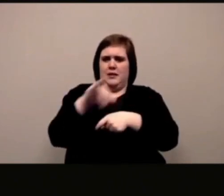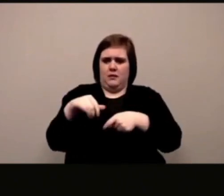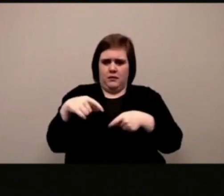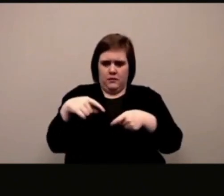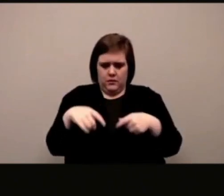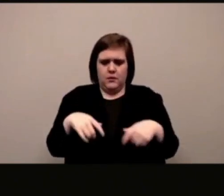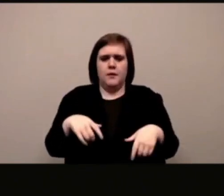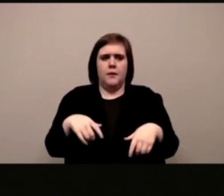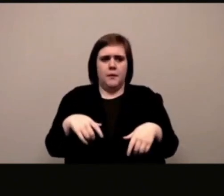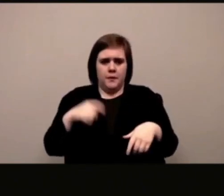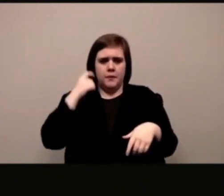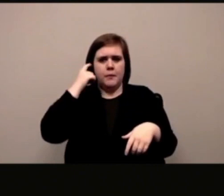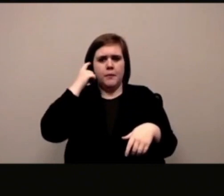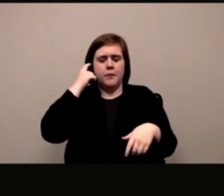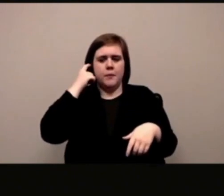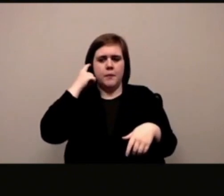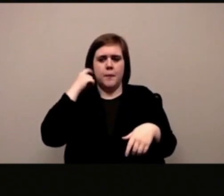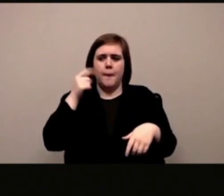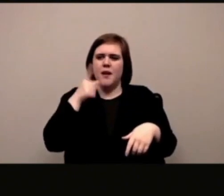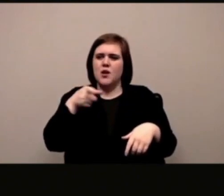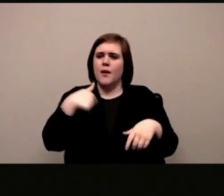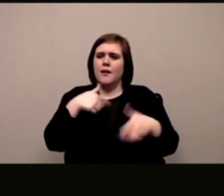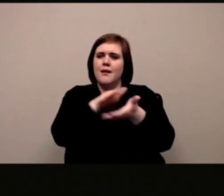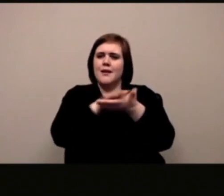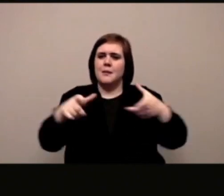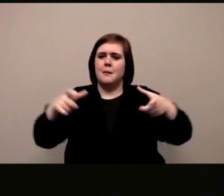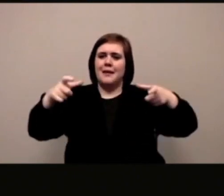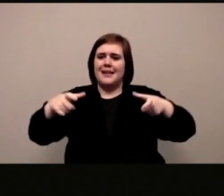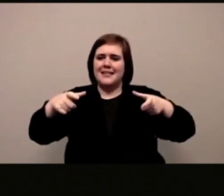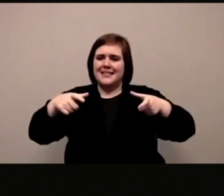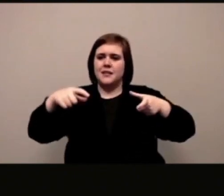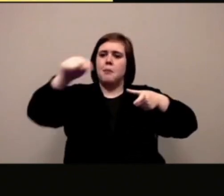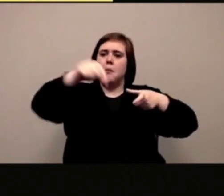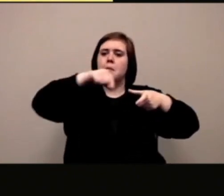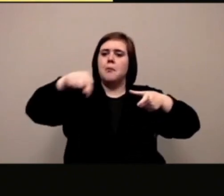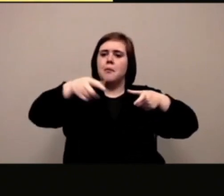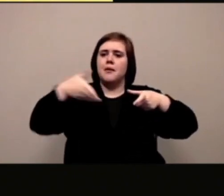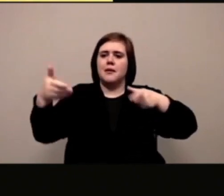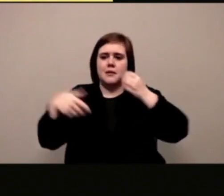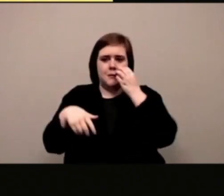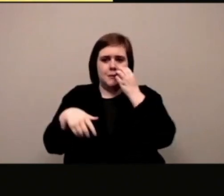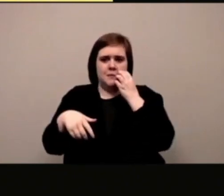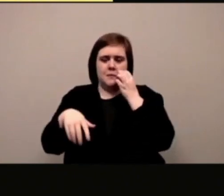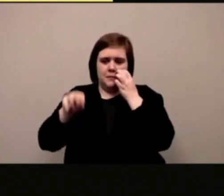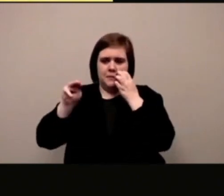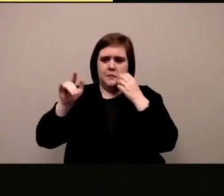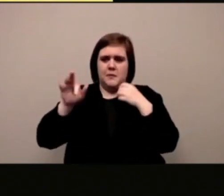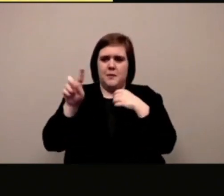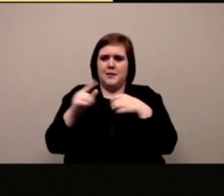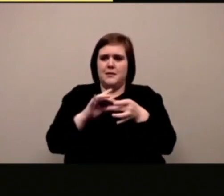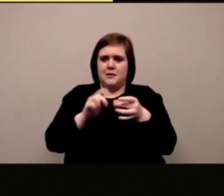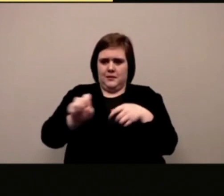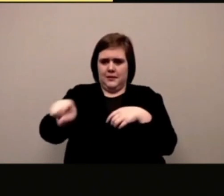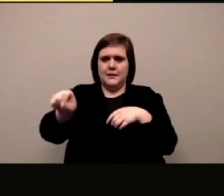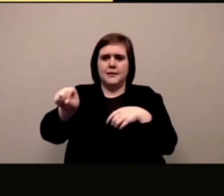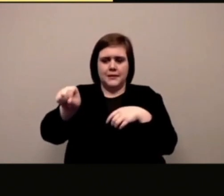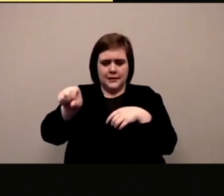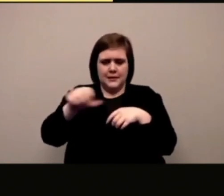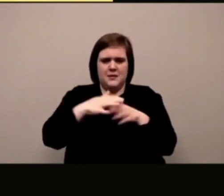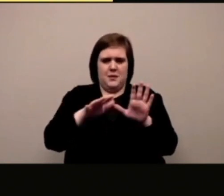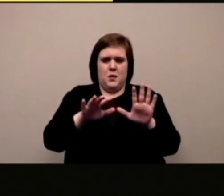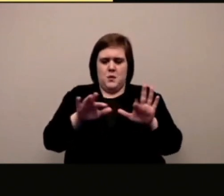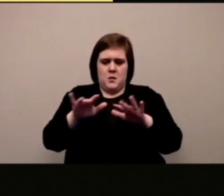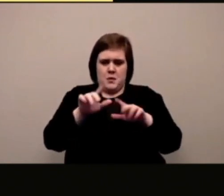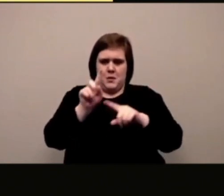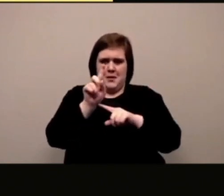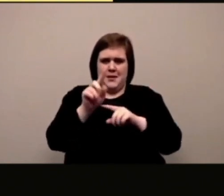Mahmoud, I saw you had a nice little plate of things. Yes, I used, and let me just move this out of